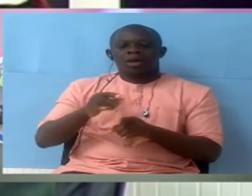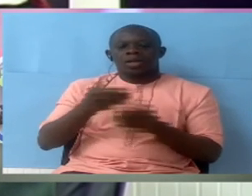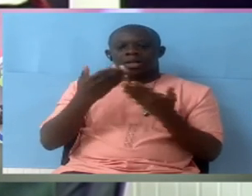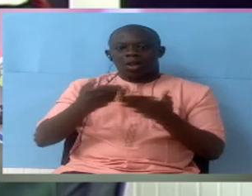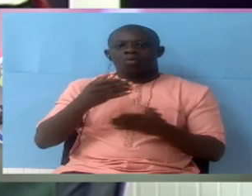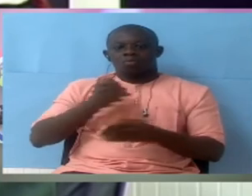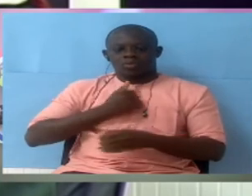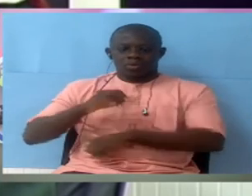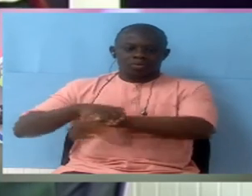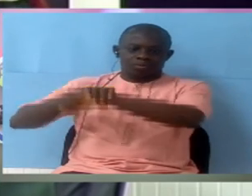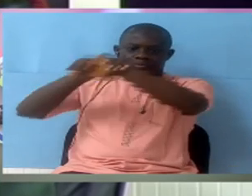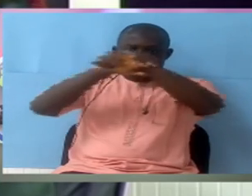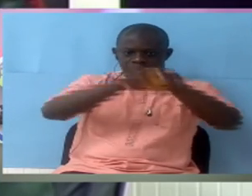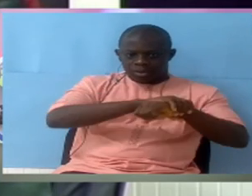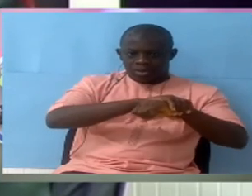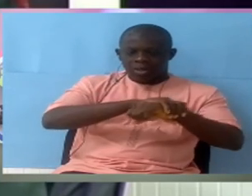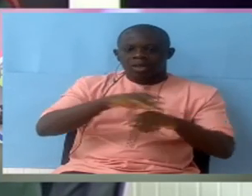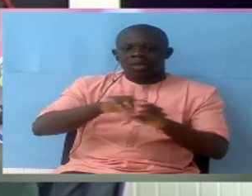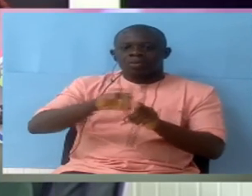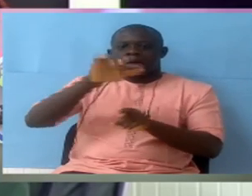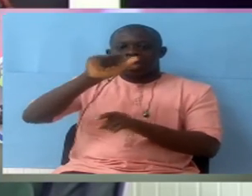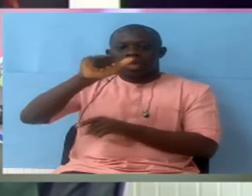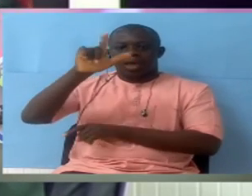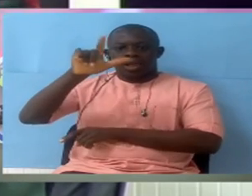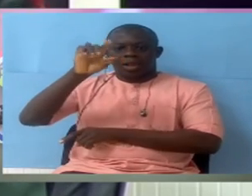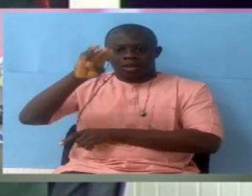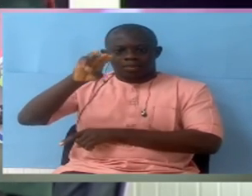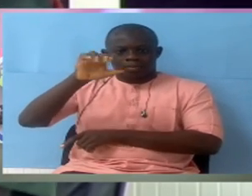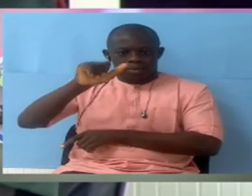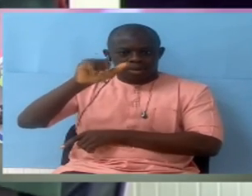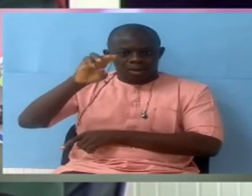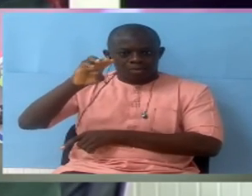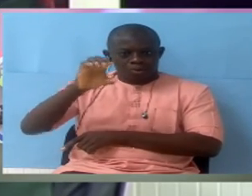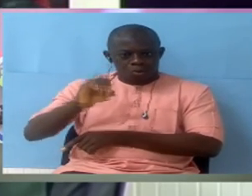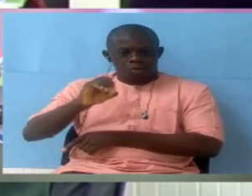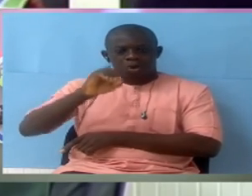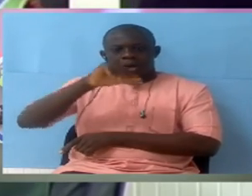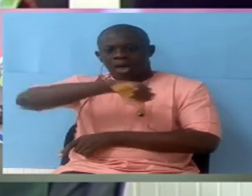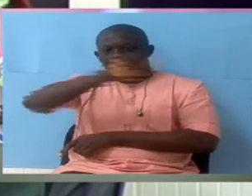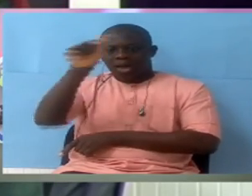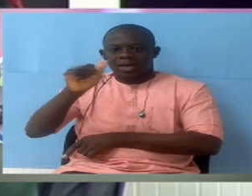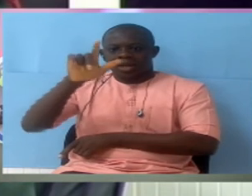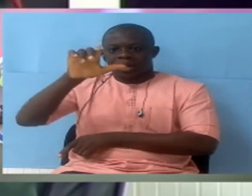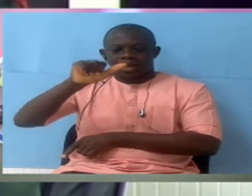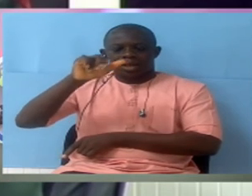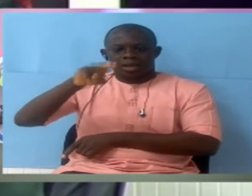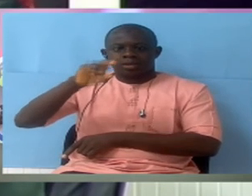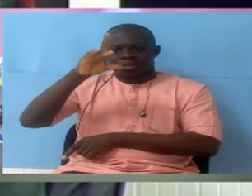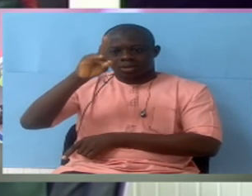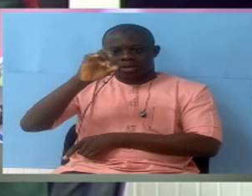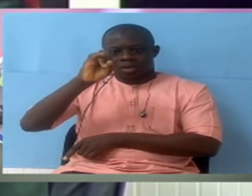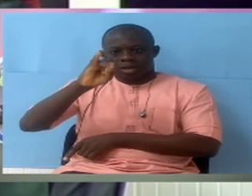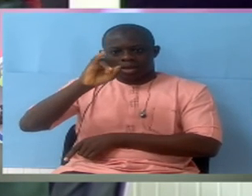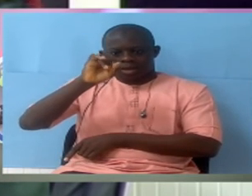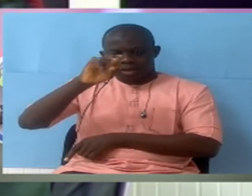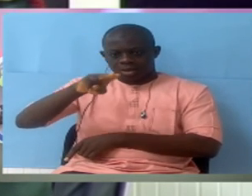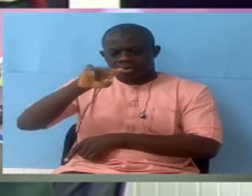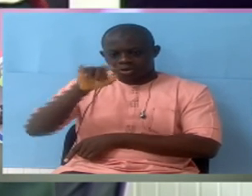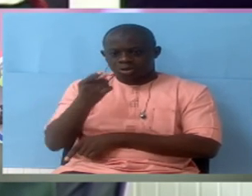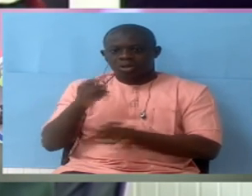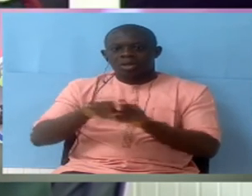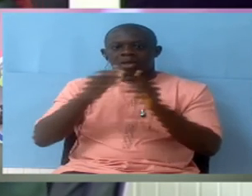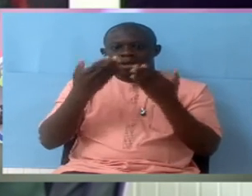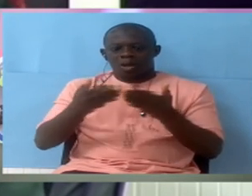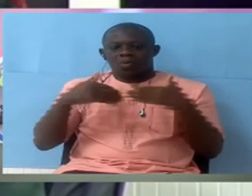bringing landing sane and almamo mane. Né ma ñu ngi indi landing sane ak almamo mane. So I tasked the RP who's on